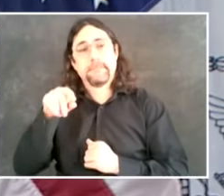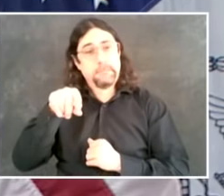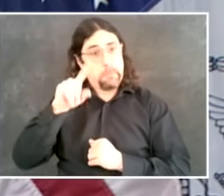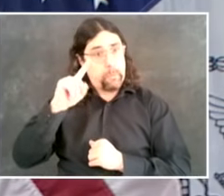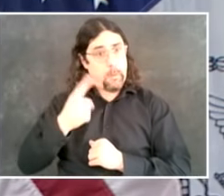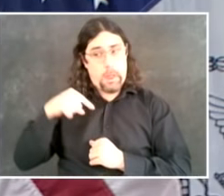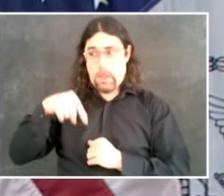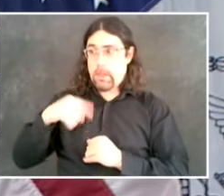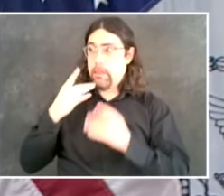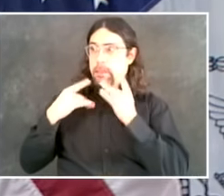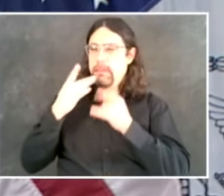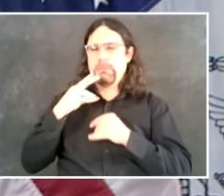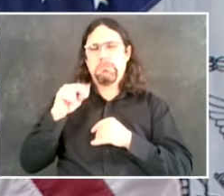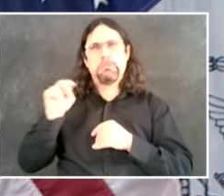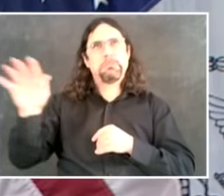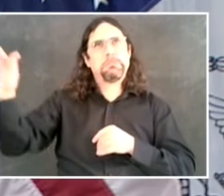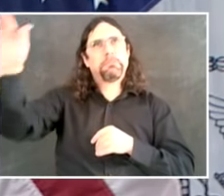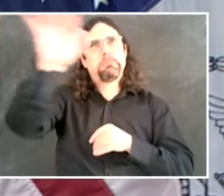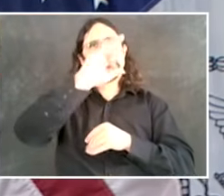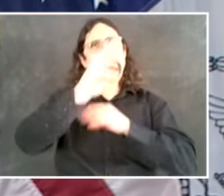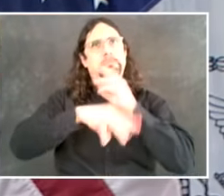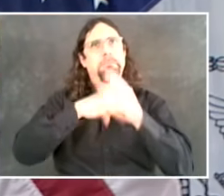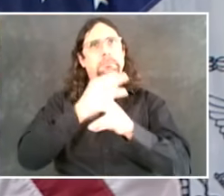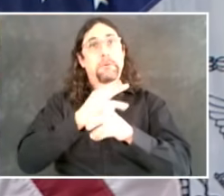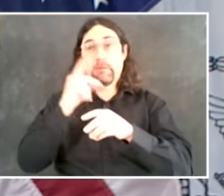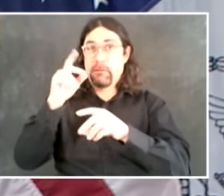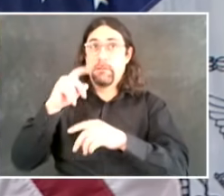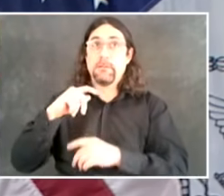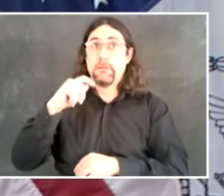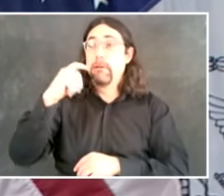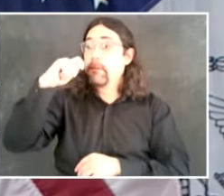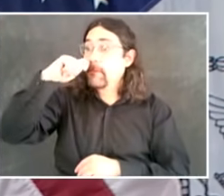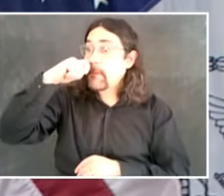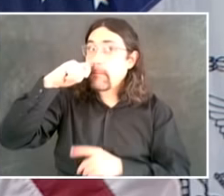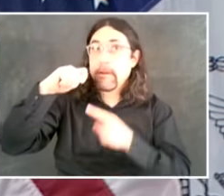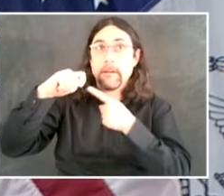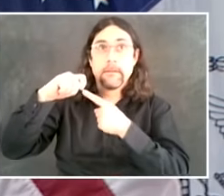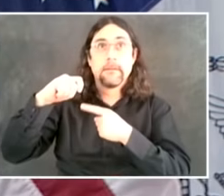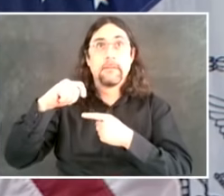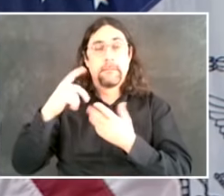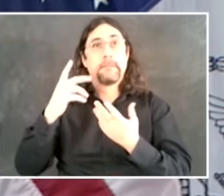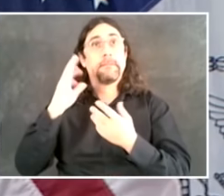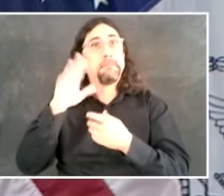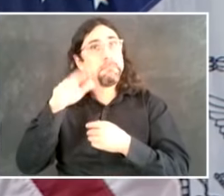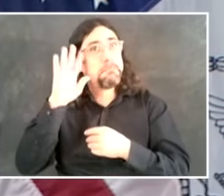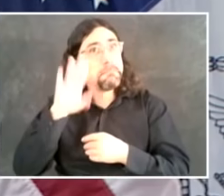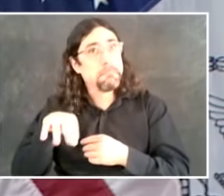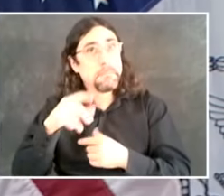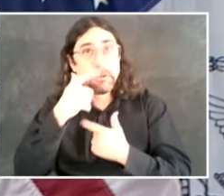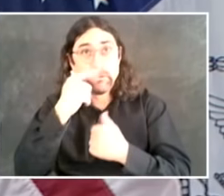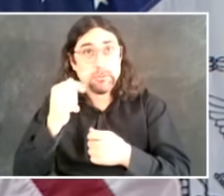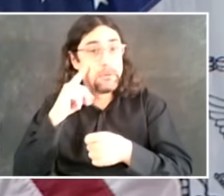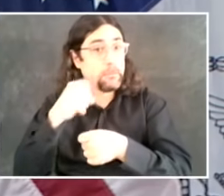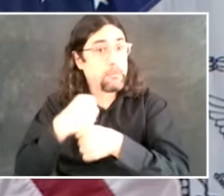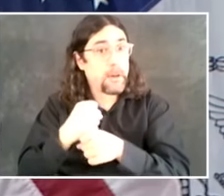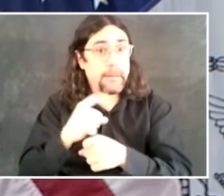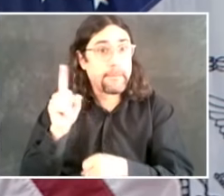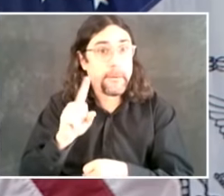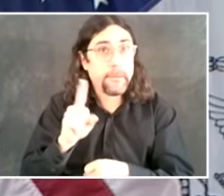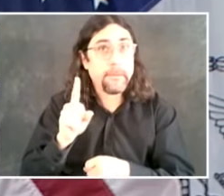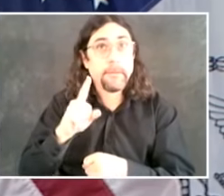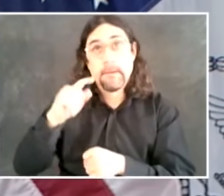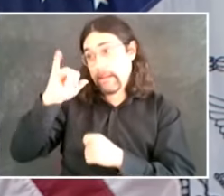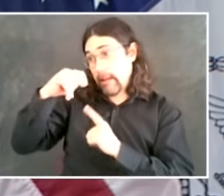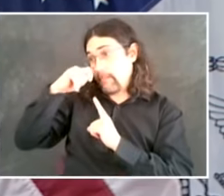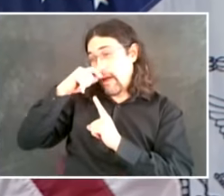crisis. We realized we had to find another source. The global market wasn't working. There